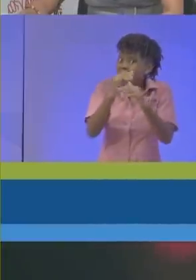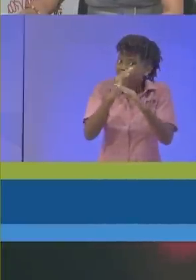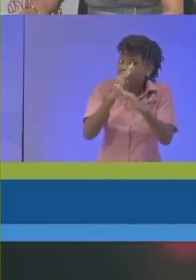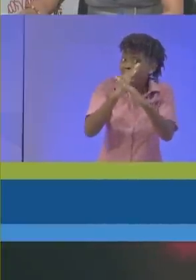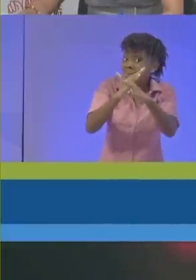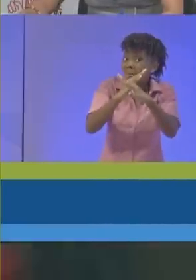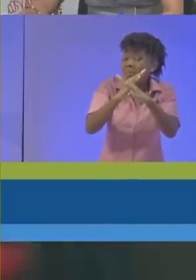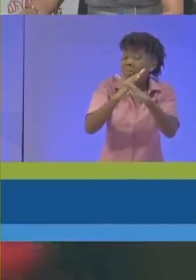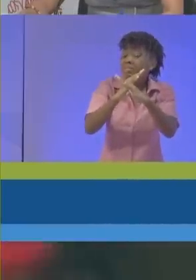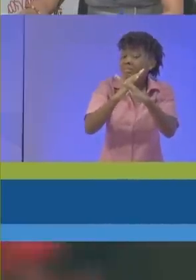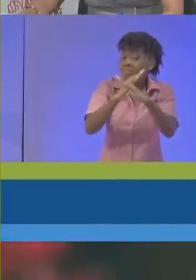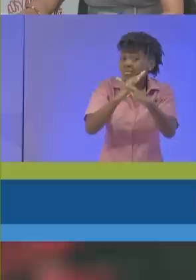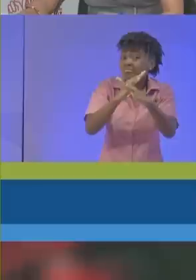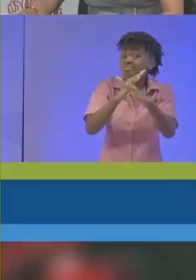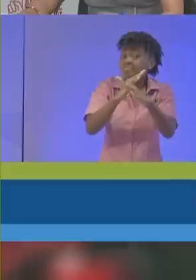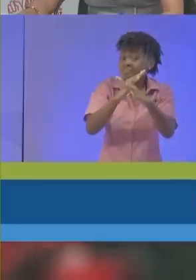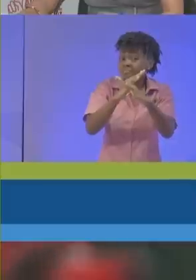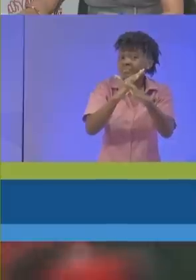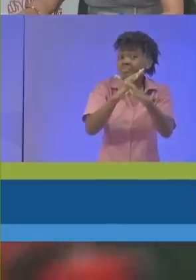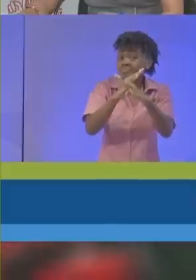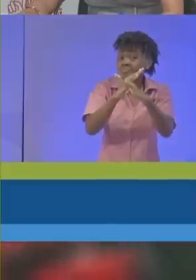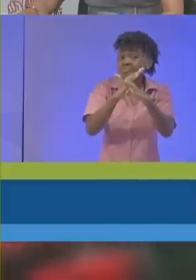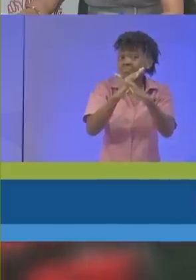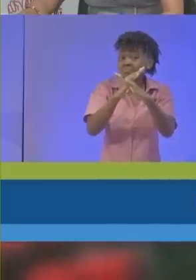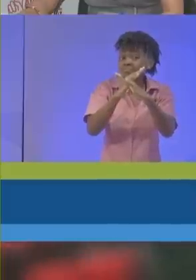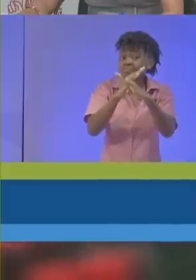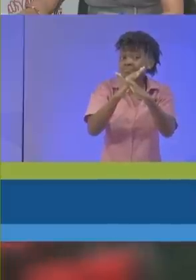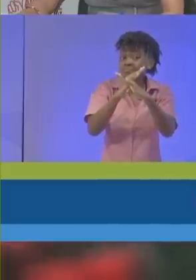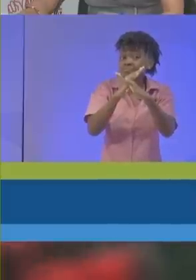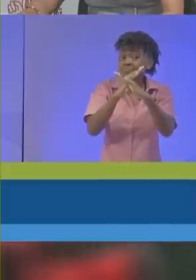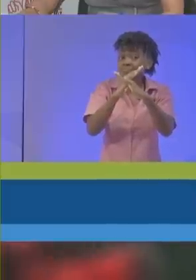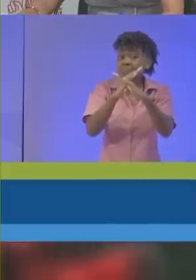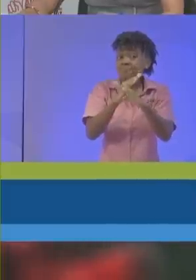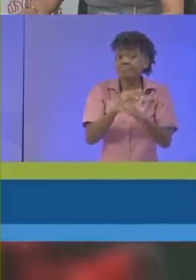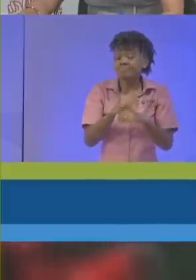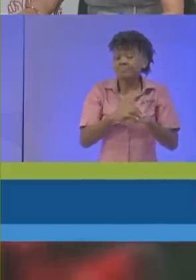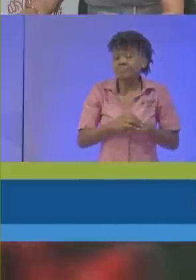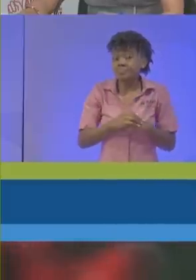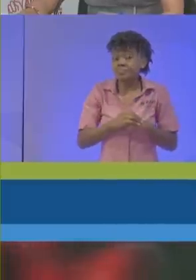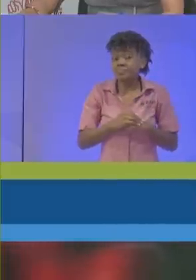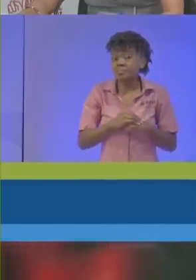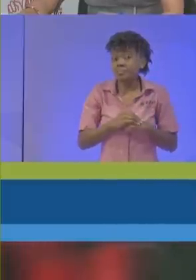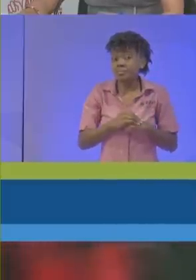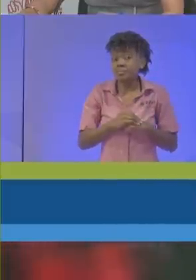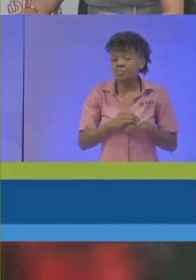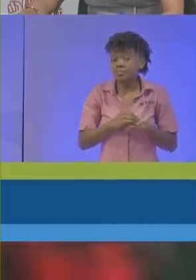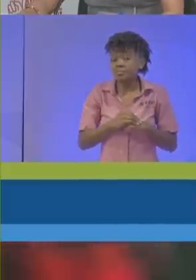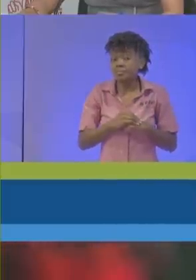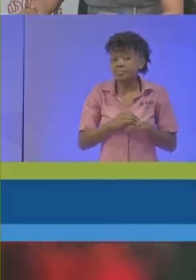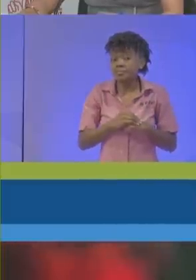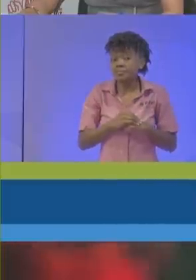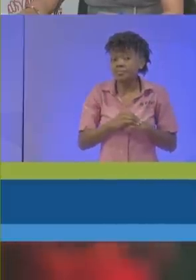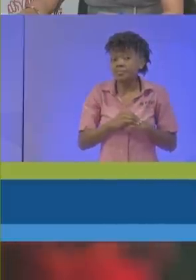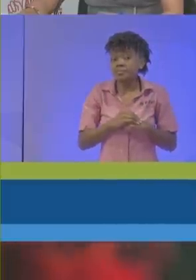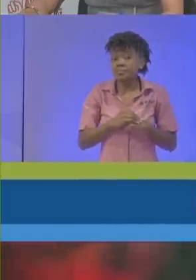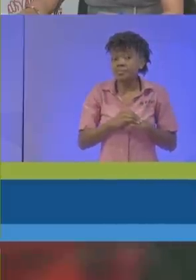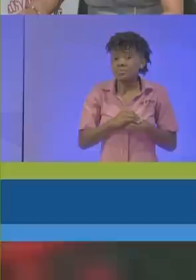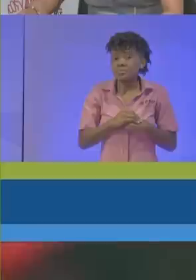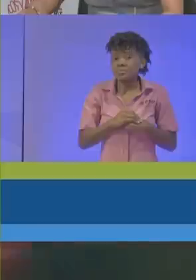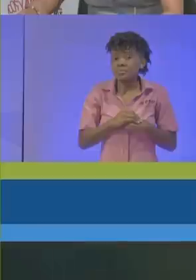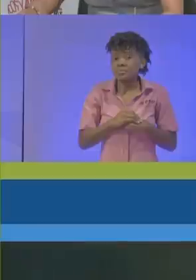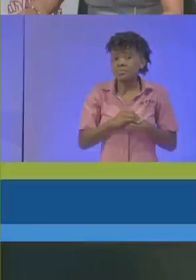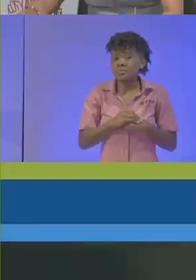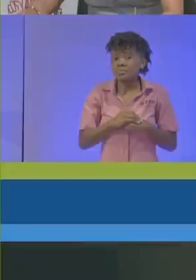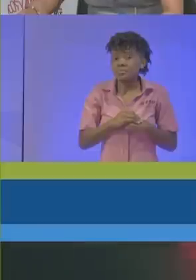not mindful, could once again rear its head and start spreading. Vaccines do not just protect the